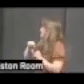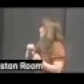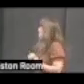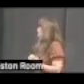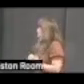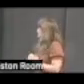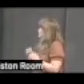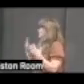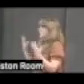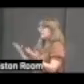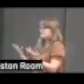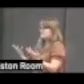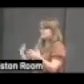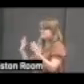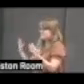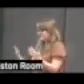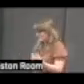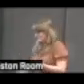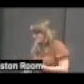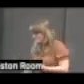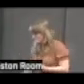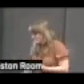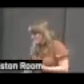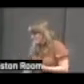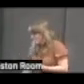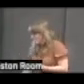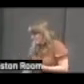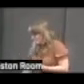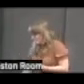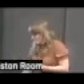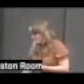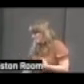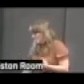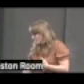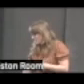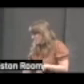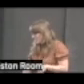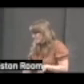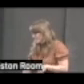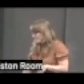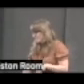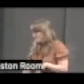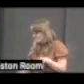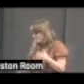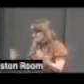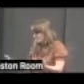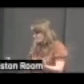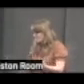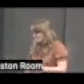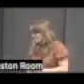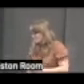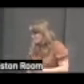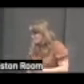really high. It puts them in the best position for fertilization. And they'll back walk and they'll